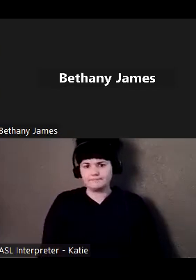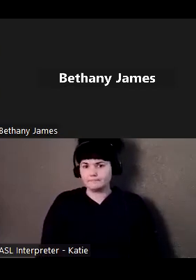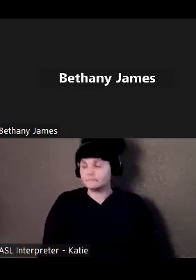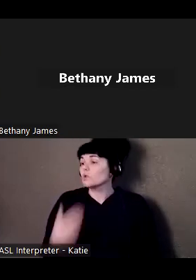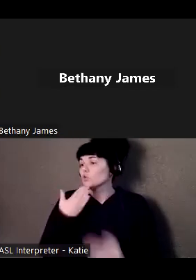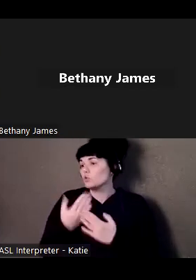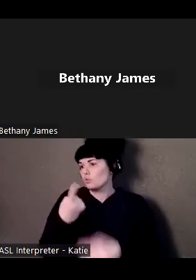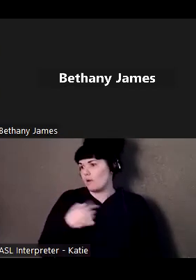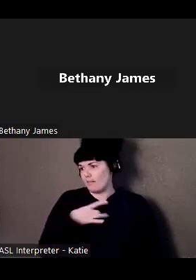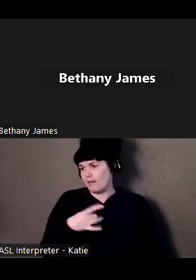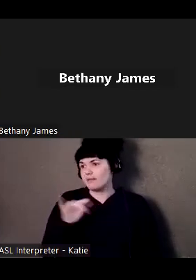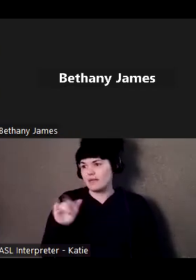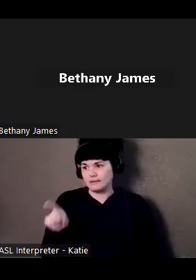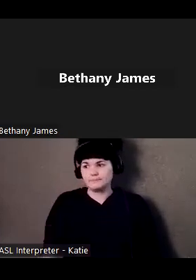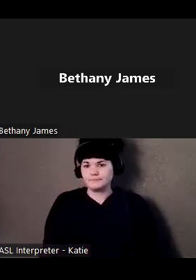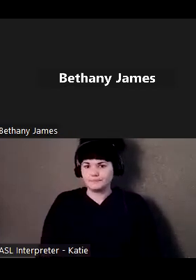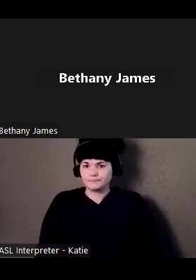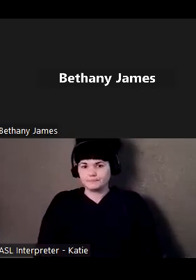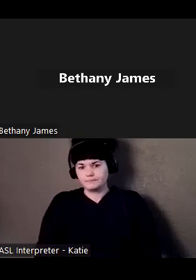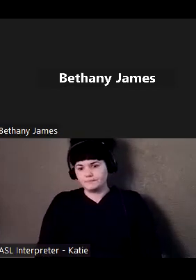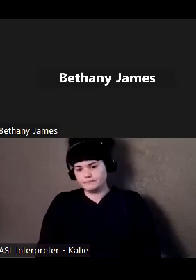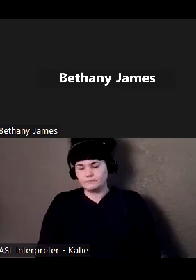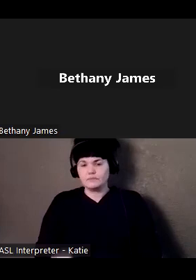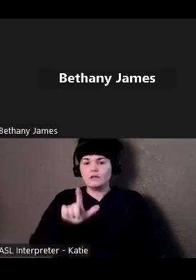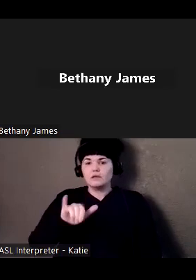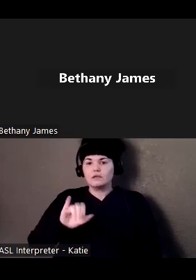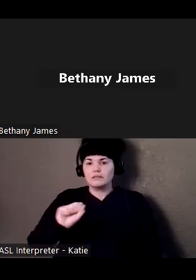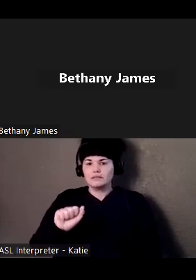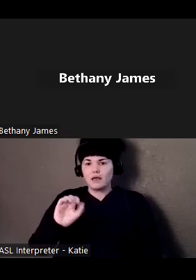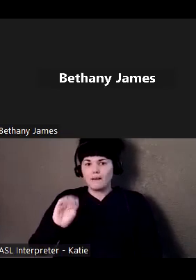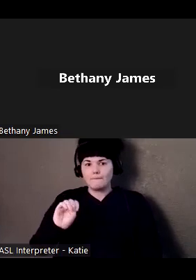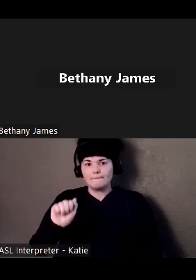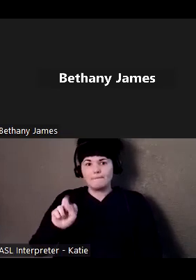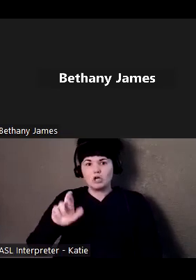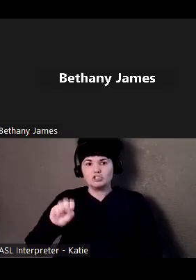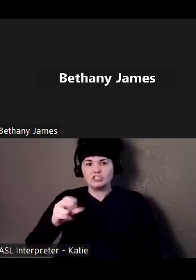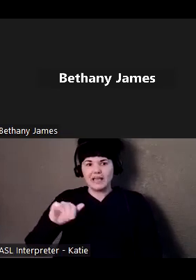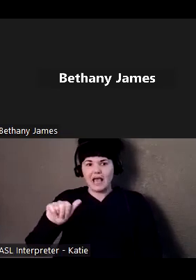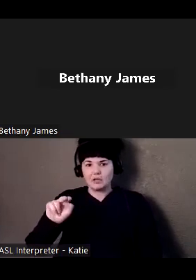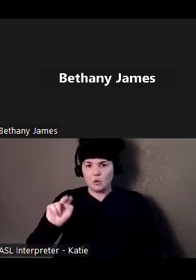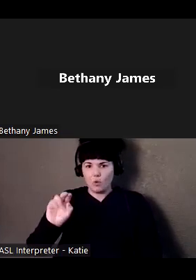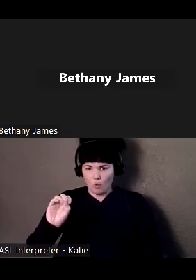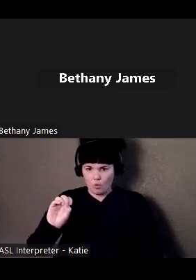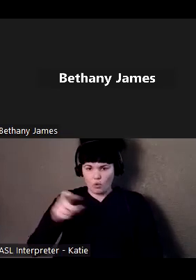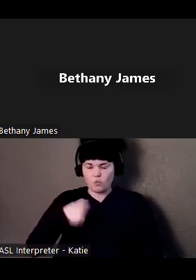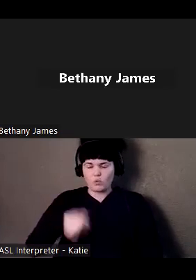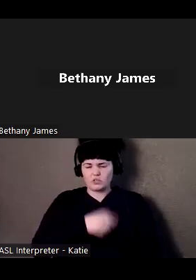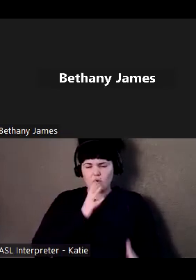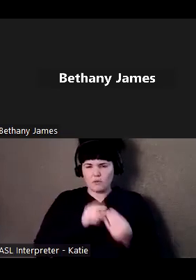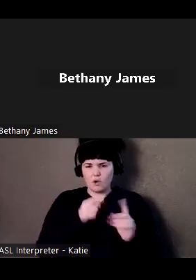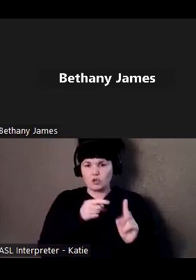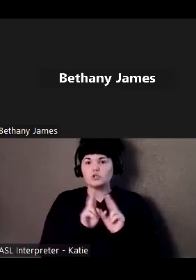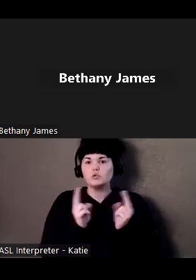that one too. We mentioned Lisa Marciano a little earlier. She's a Jungian therapist and a social